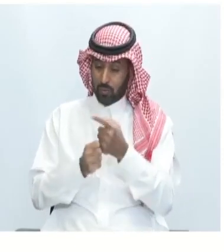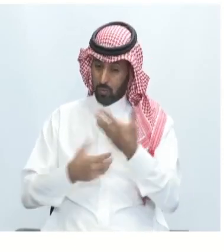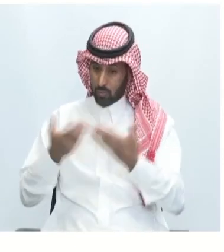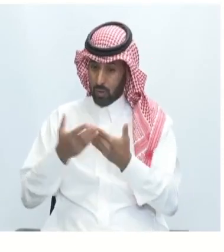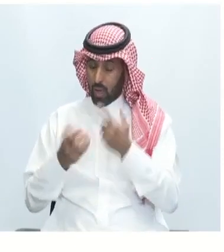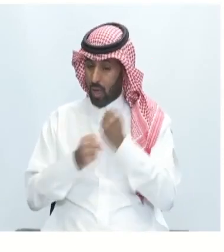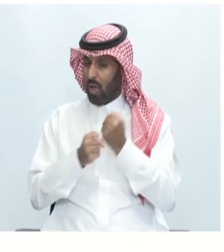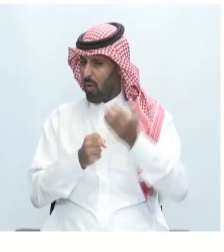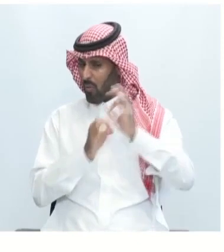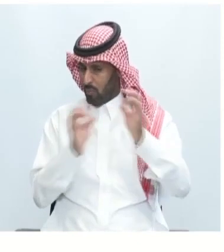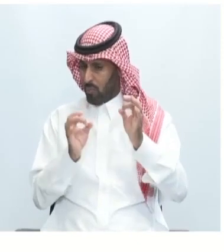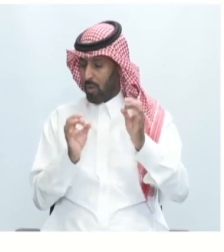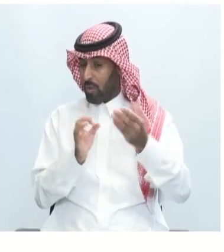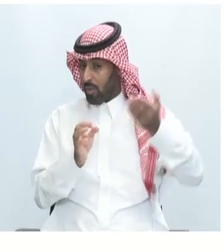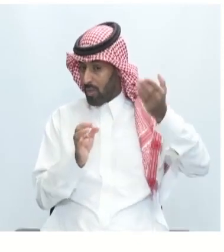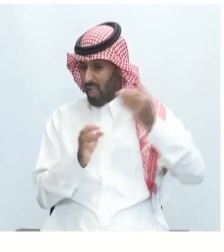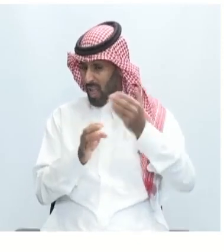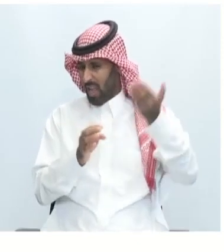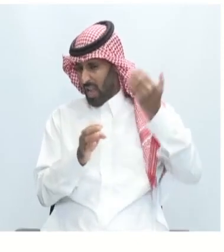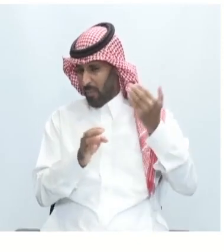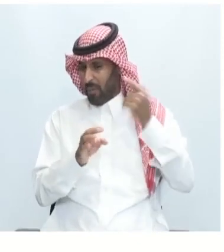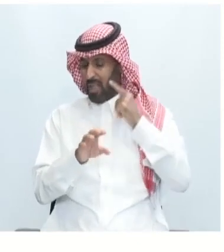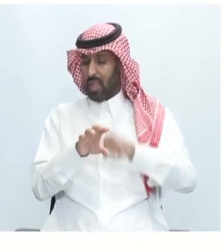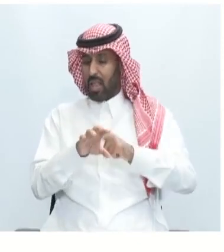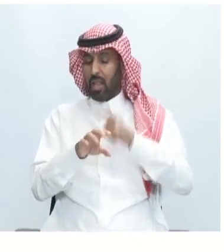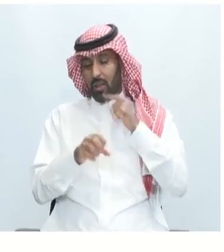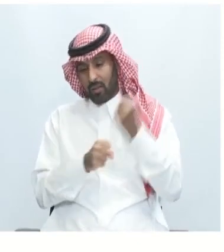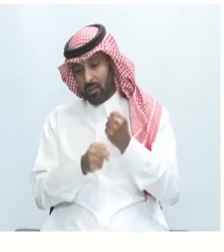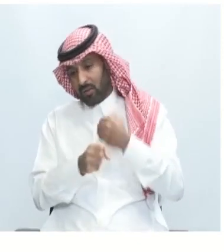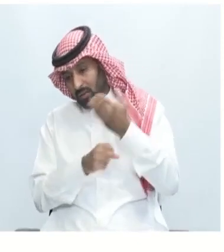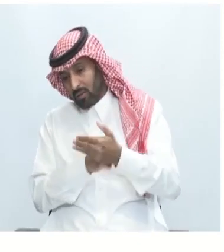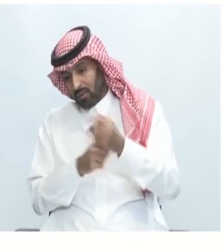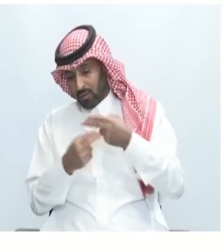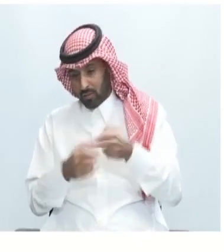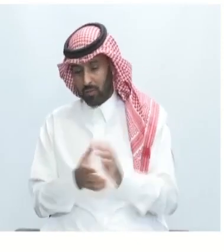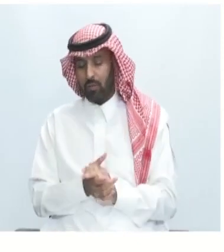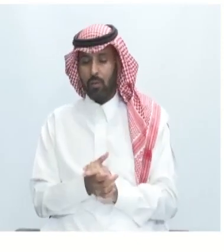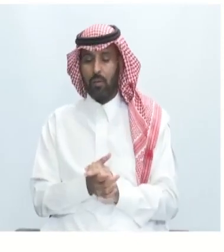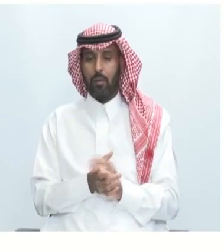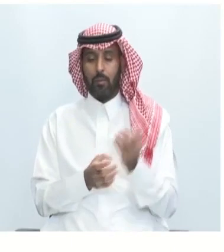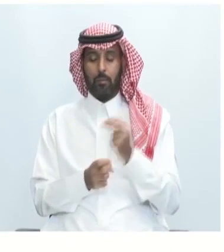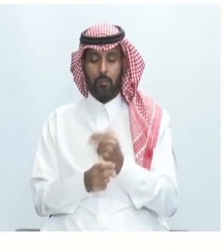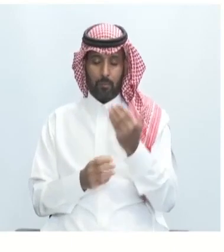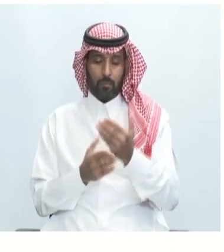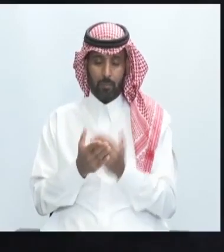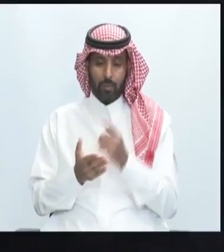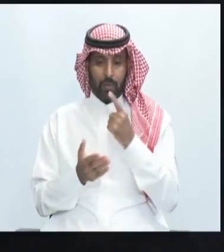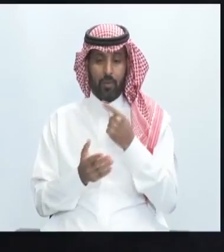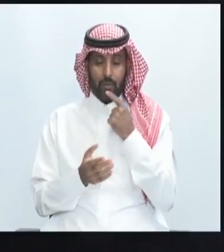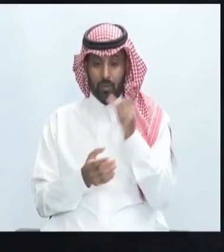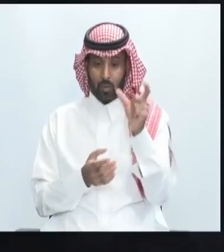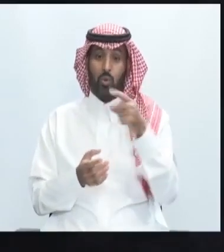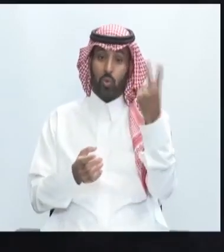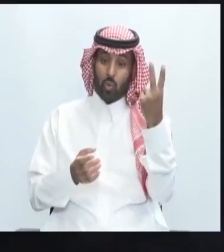event that was completed before another activity or event in the past. So to say it in other